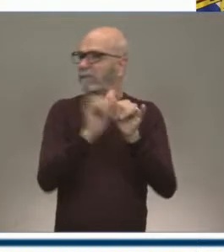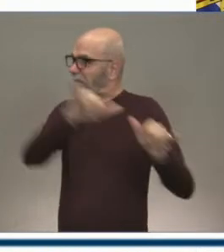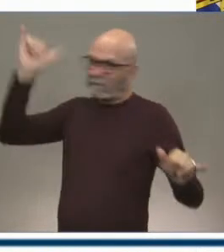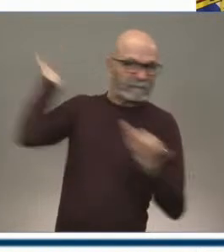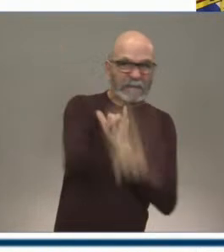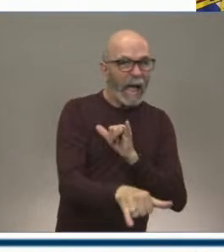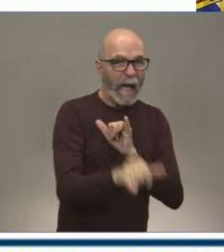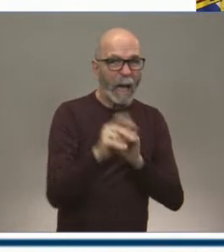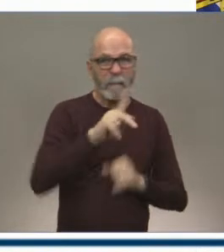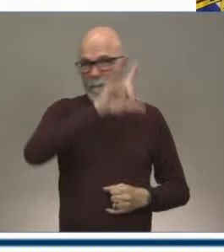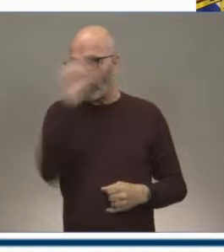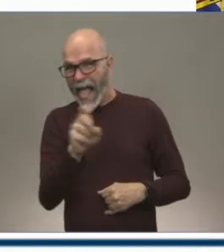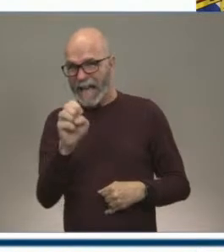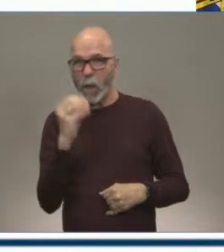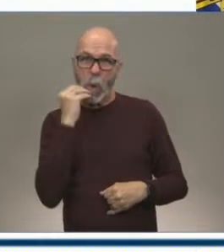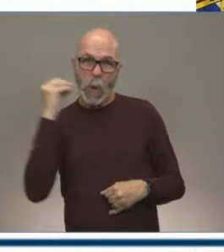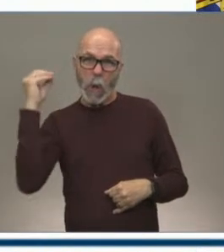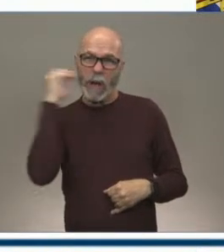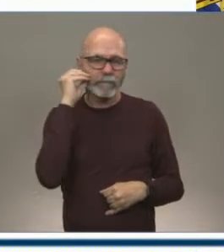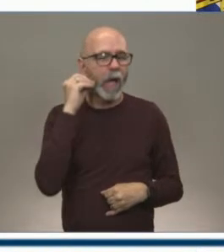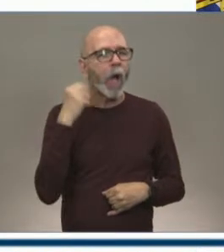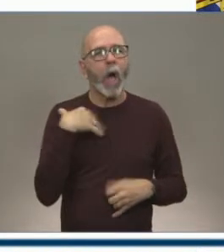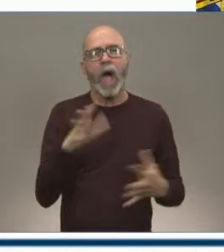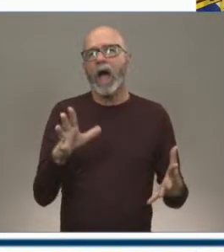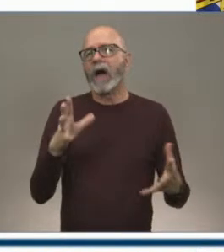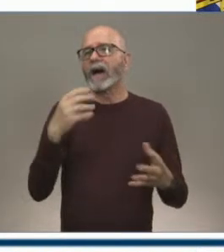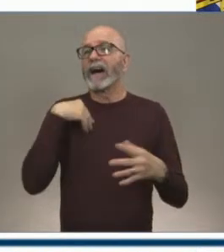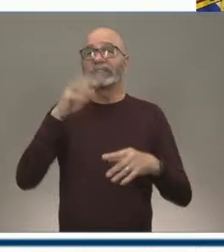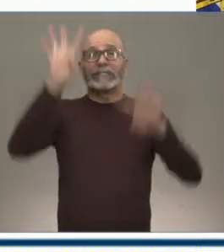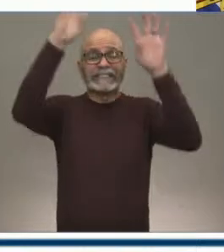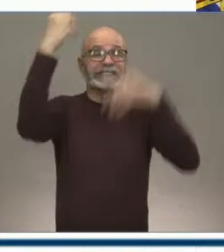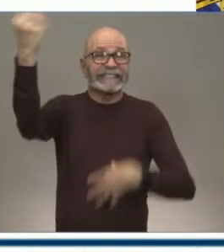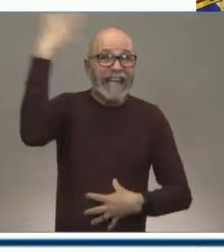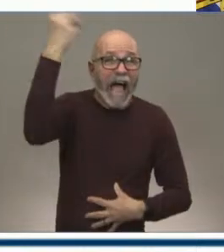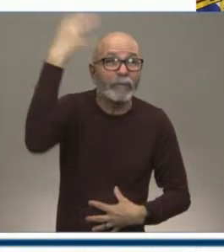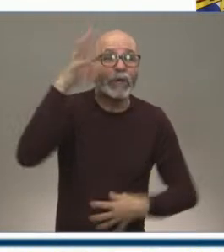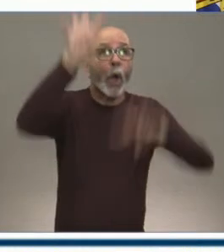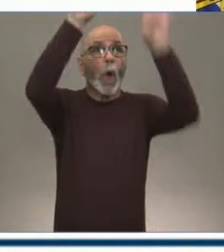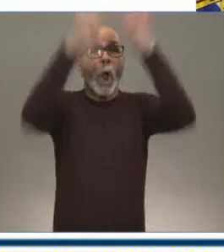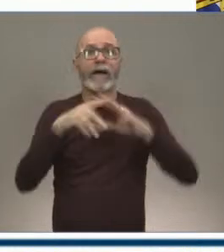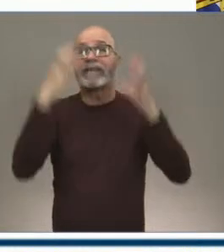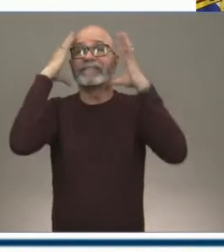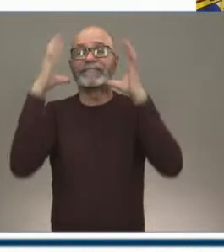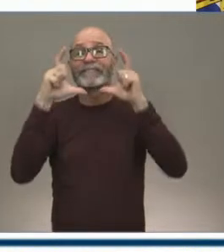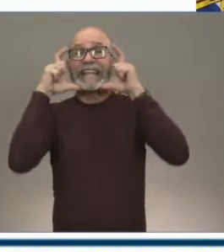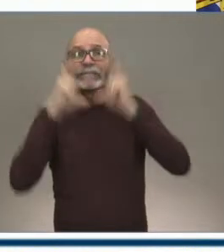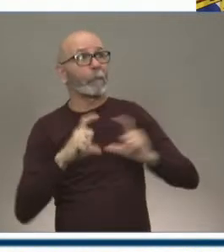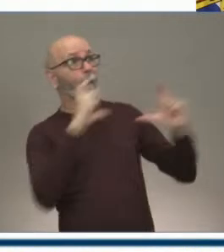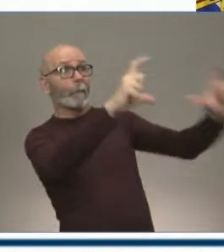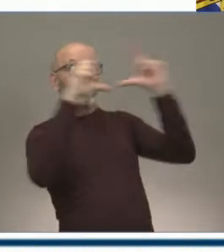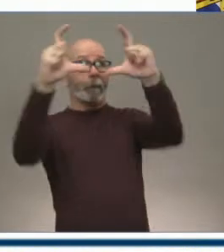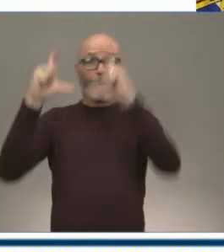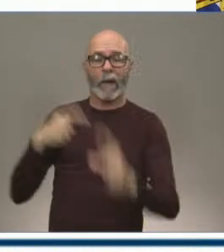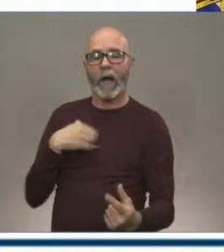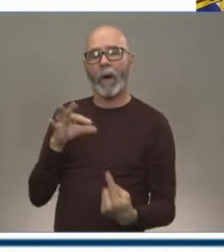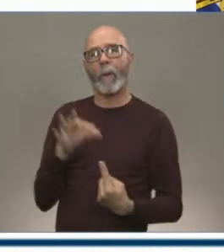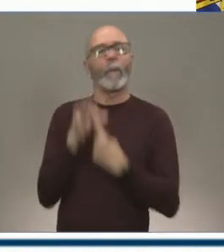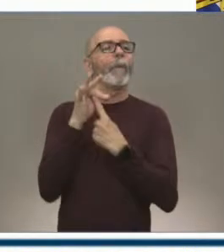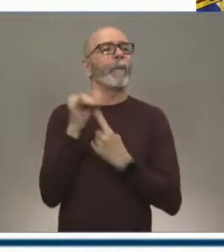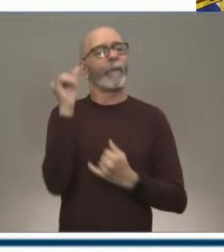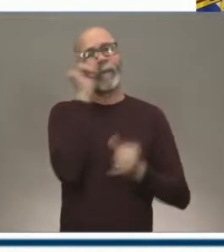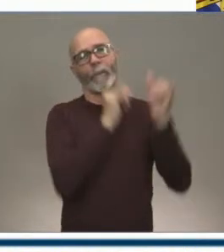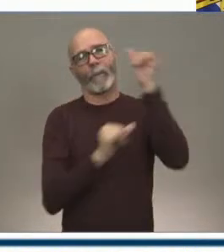about my face on shower curtains going around the province. But me too. Yeah. But I've also grown to appreciate what a tie